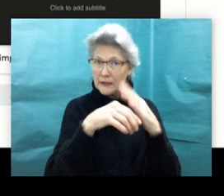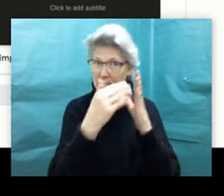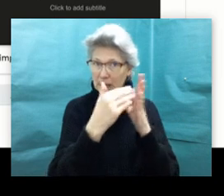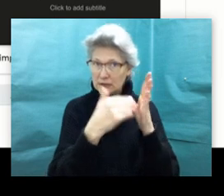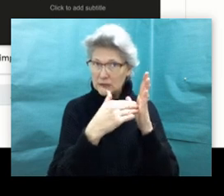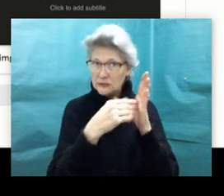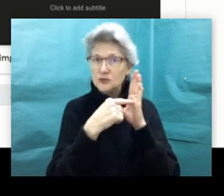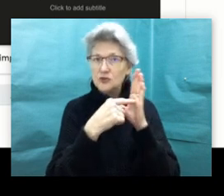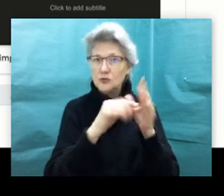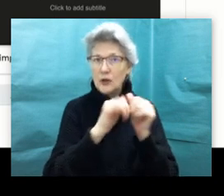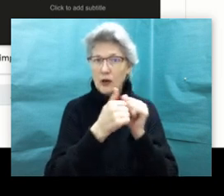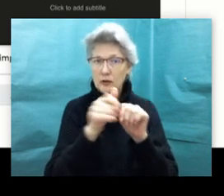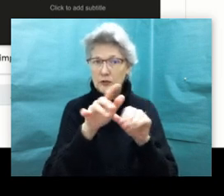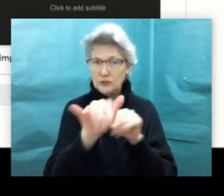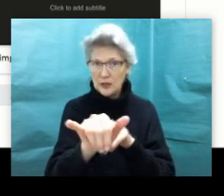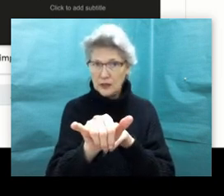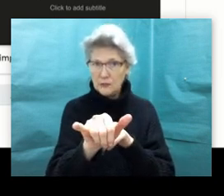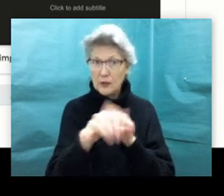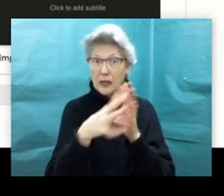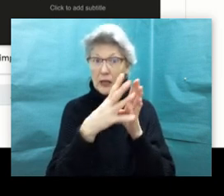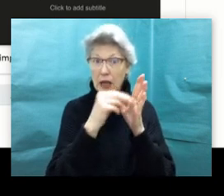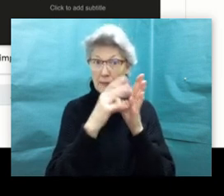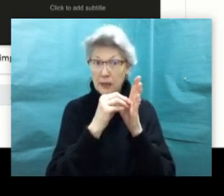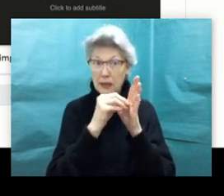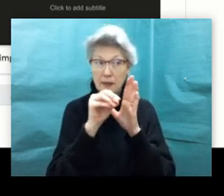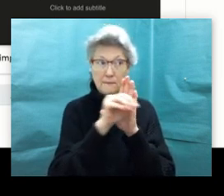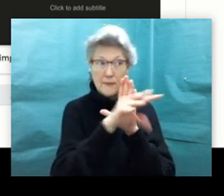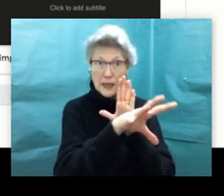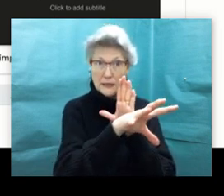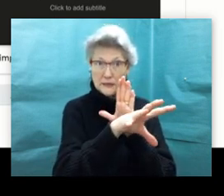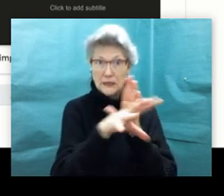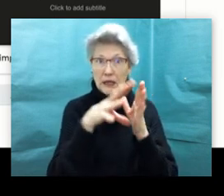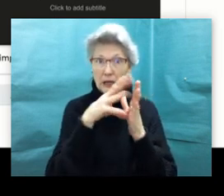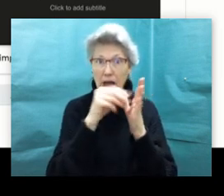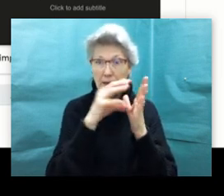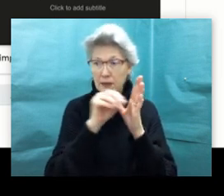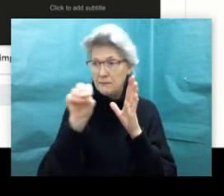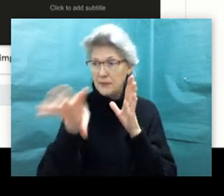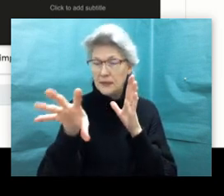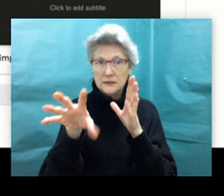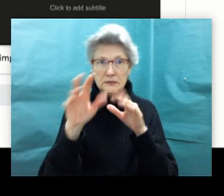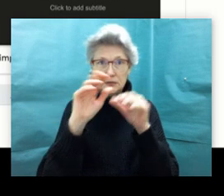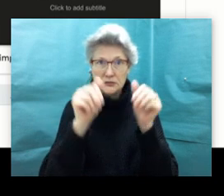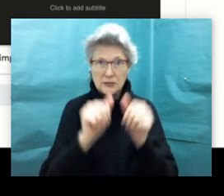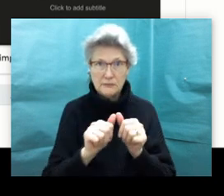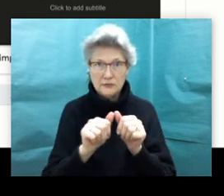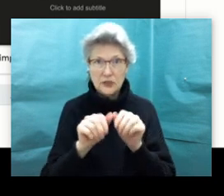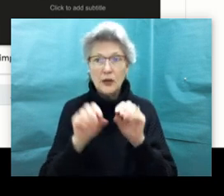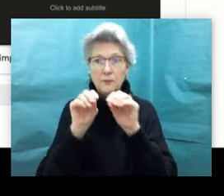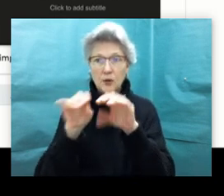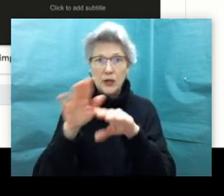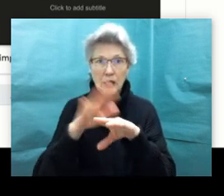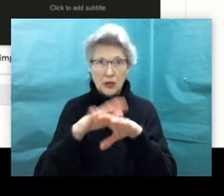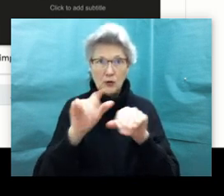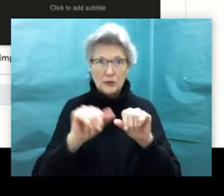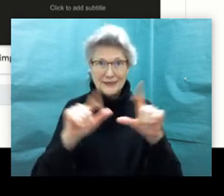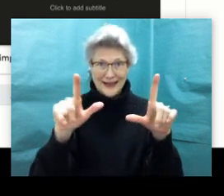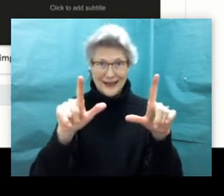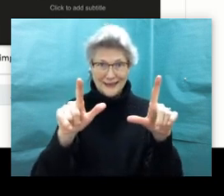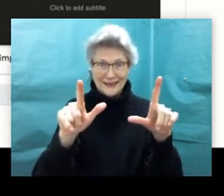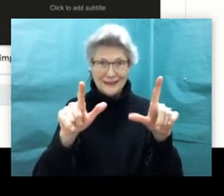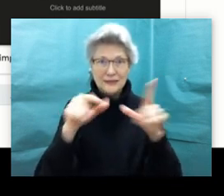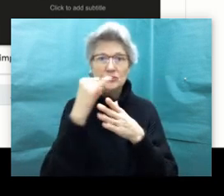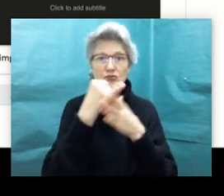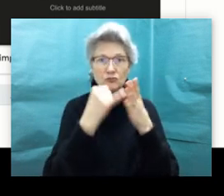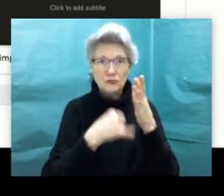these shapes and put them in Math Learning Center to actually physically draw those shapes or draw the lines of symmetry. So those are just some